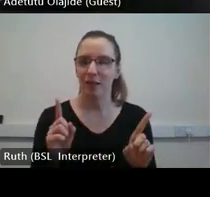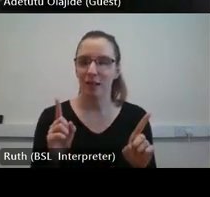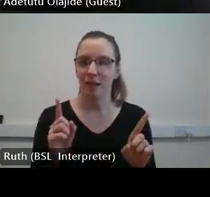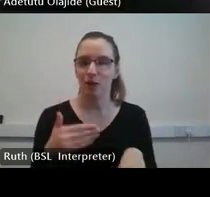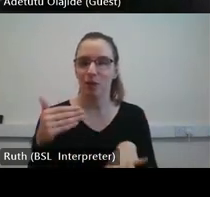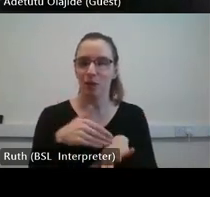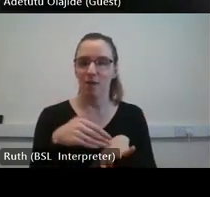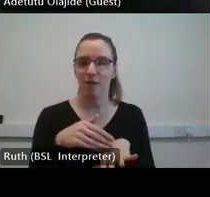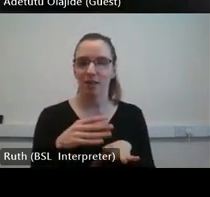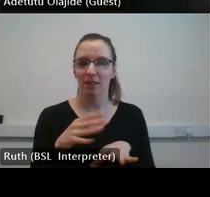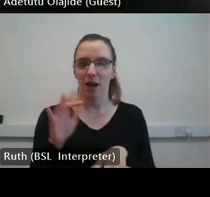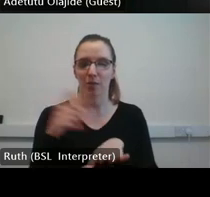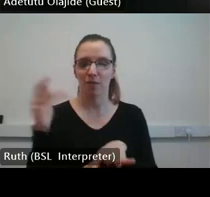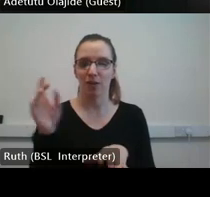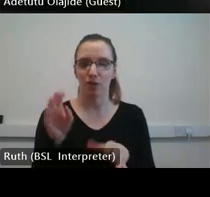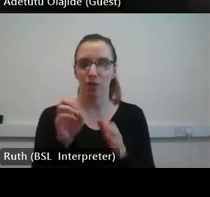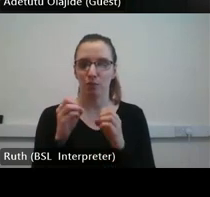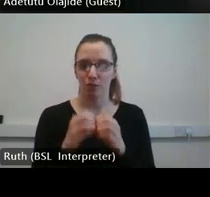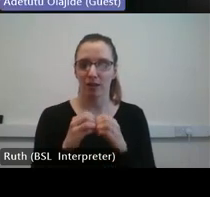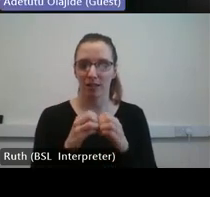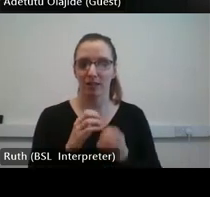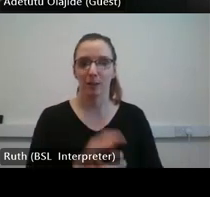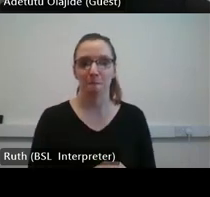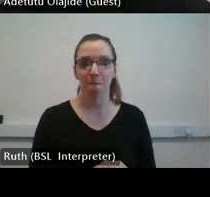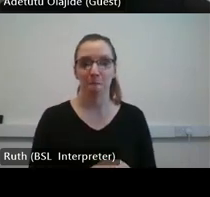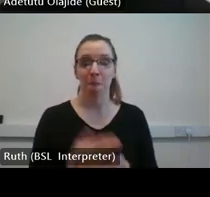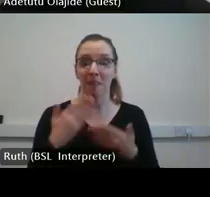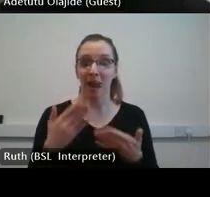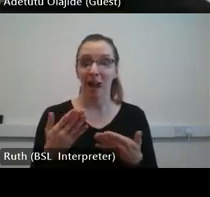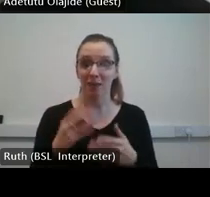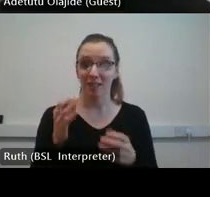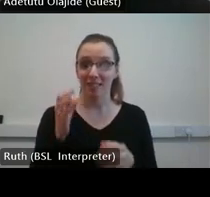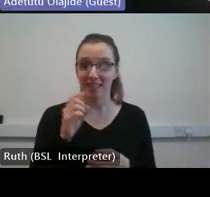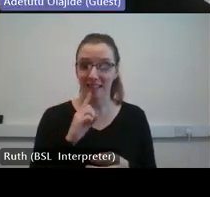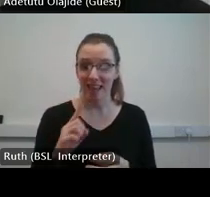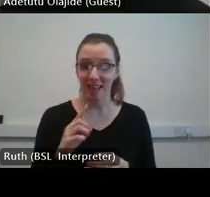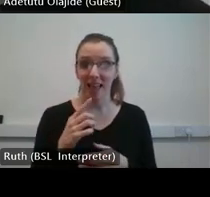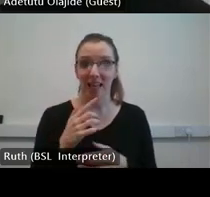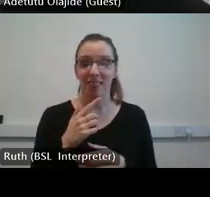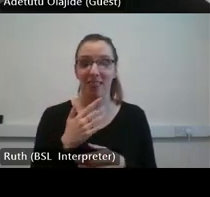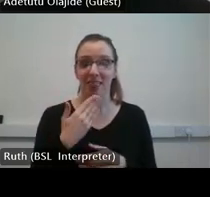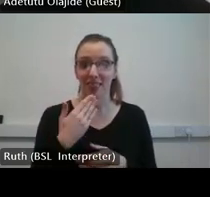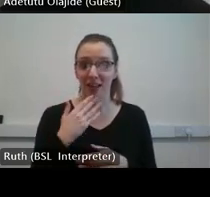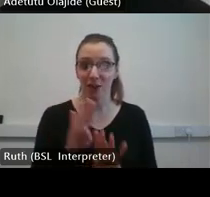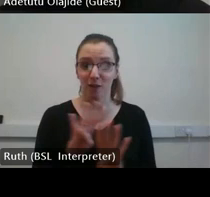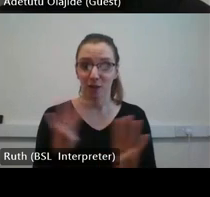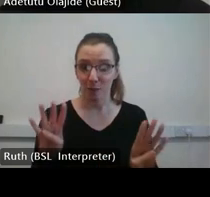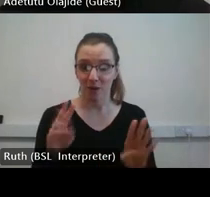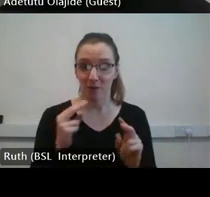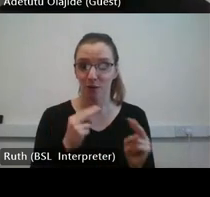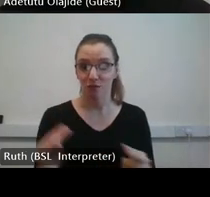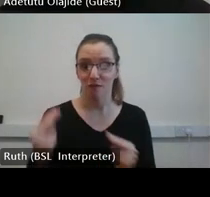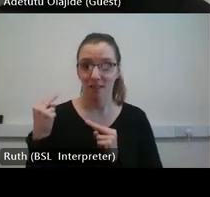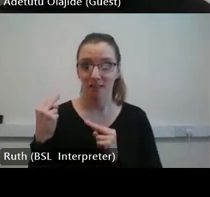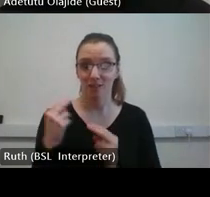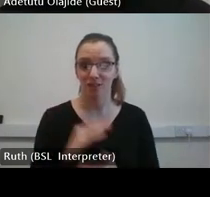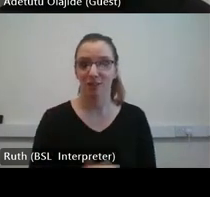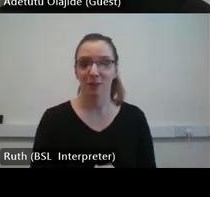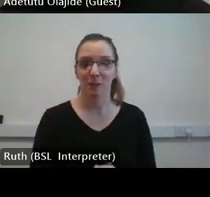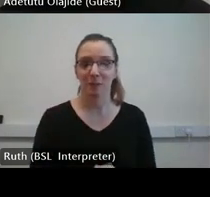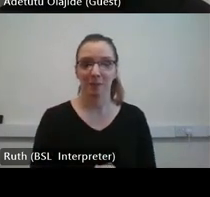practice. So that leads me just to say thank you so much to the panel for all of your reflections